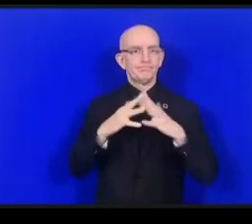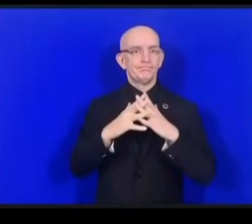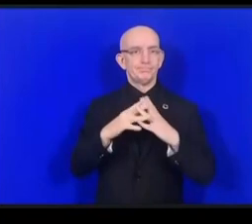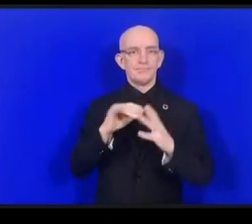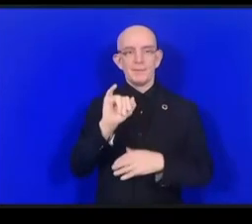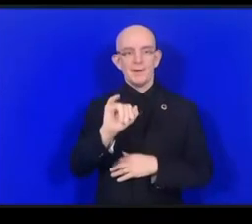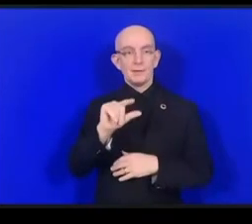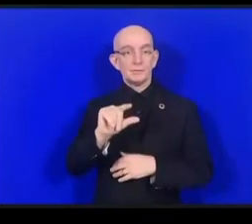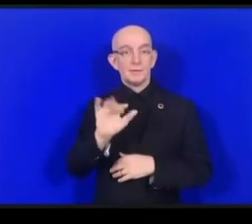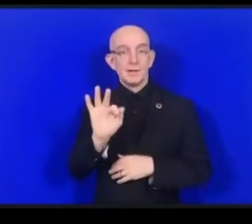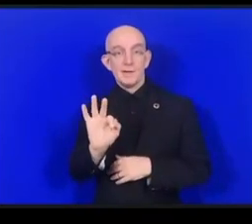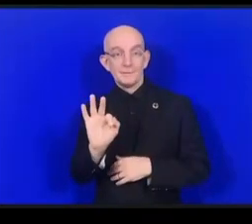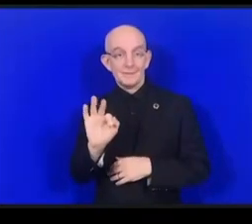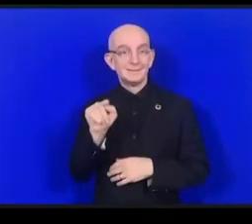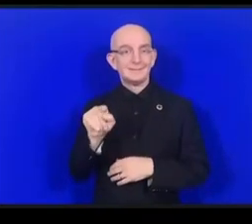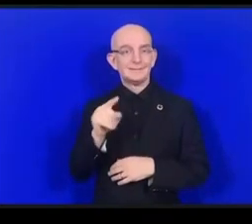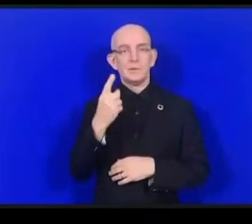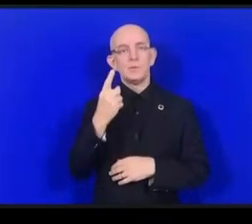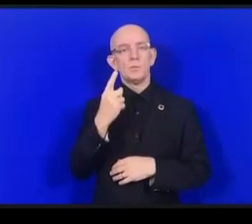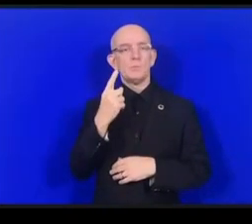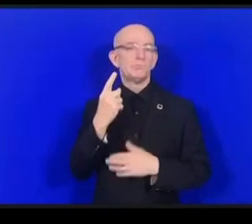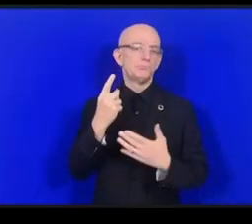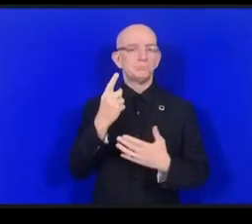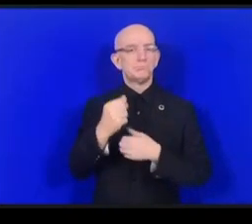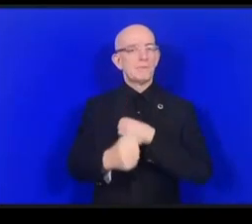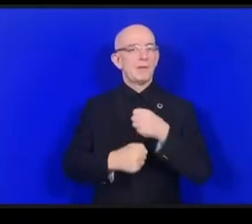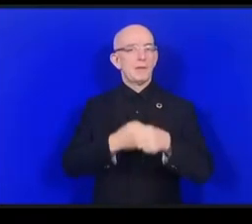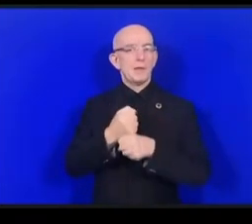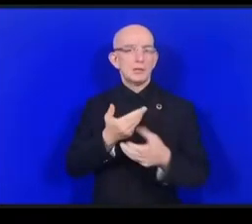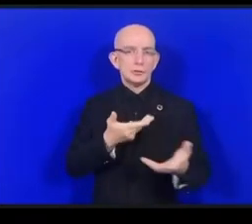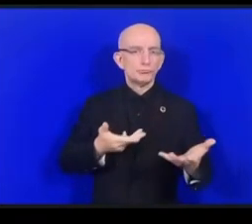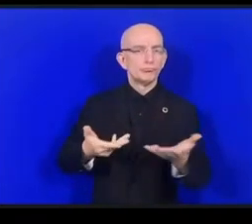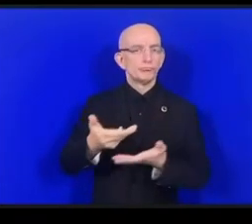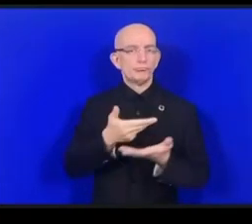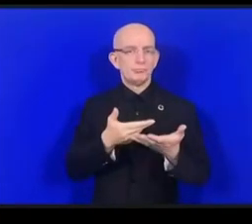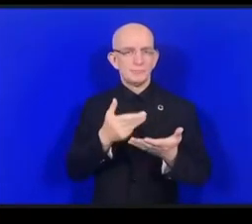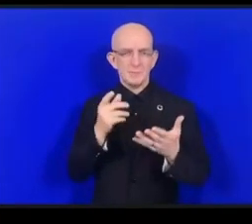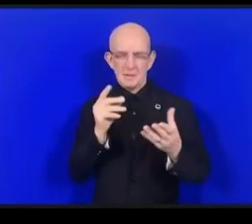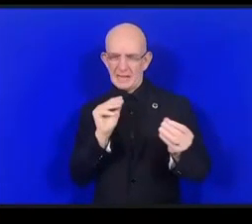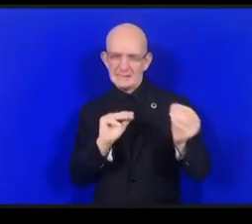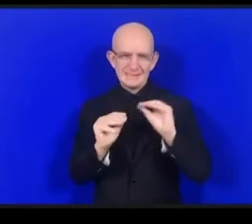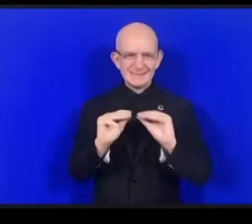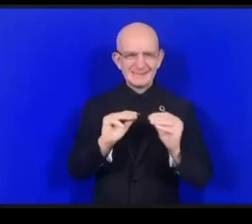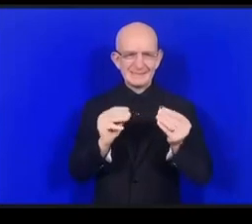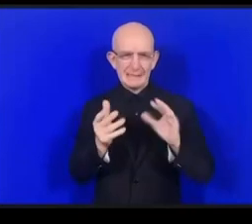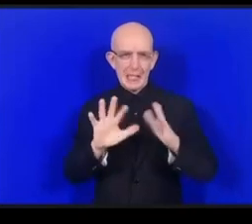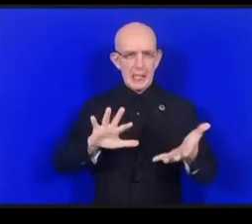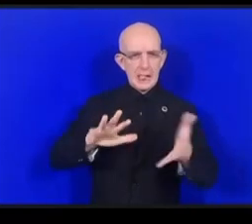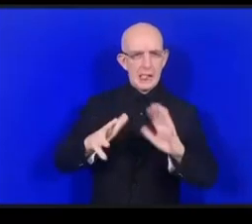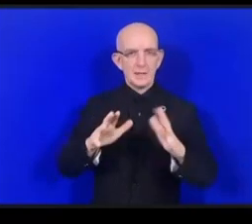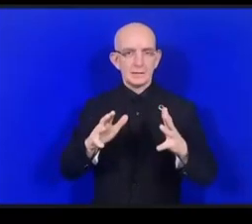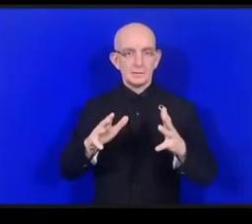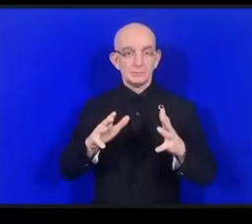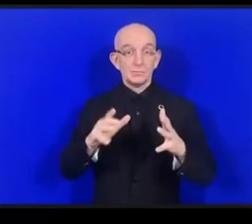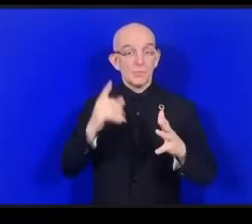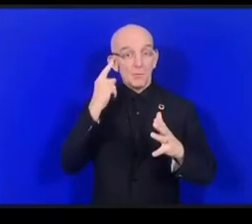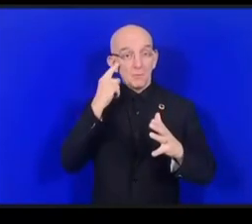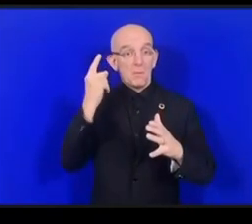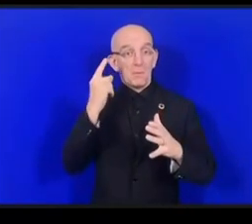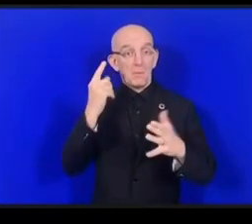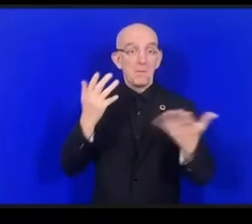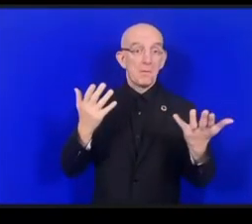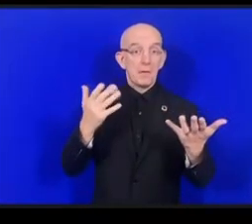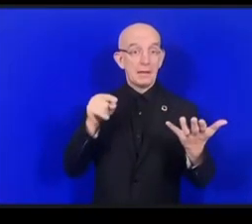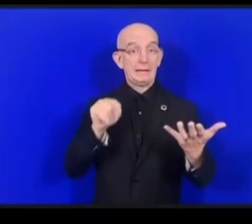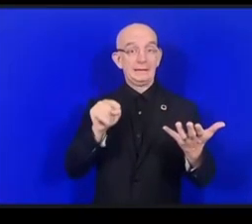some dynamic coalitions might emerge of people who work on the same issue, who coalesce around the same issue and